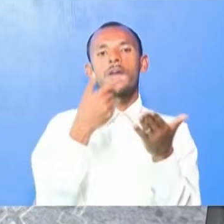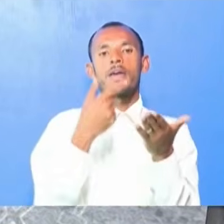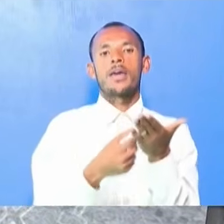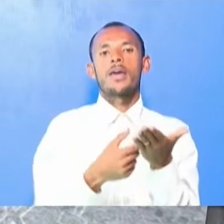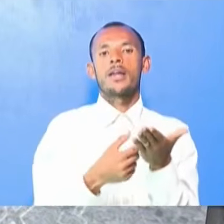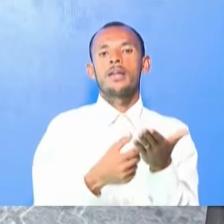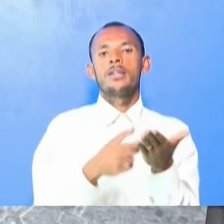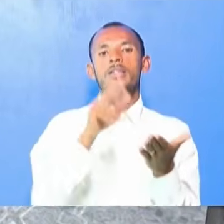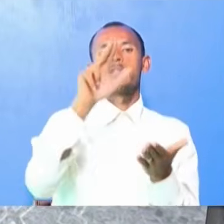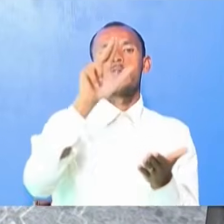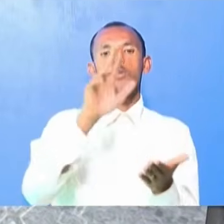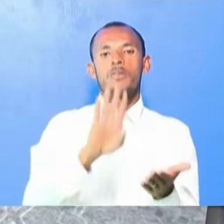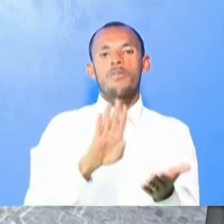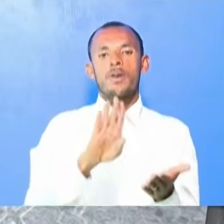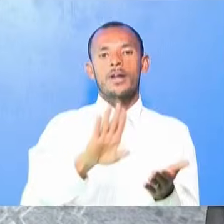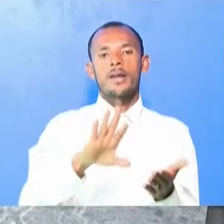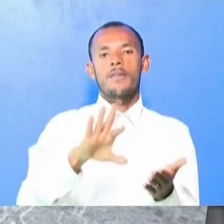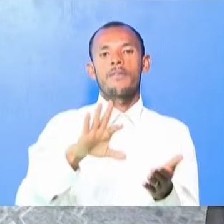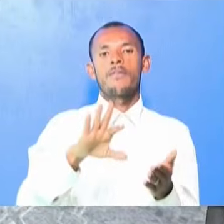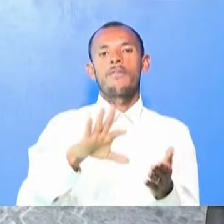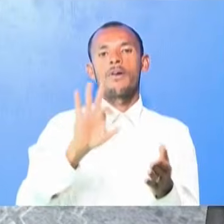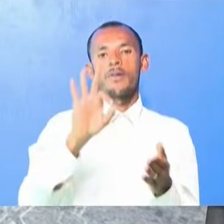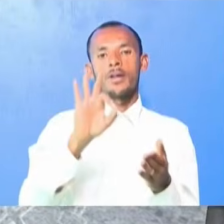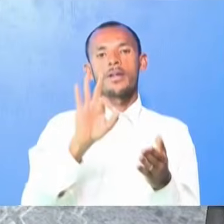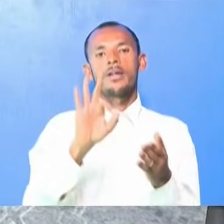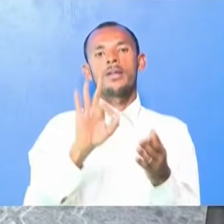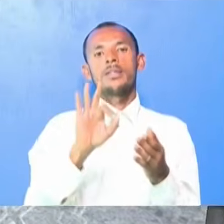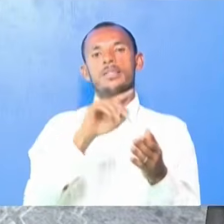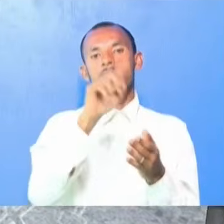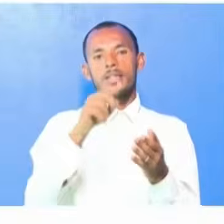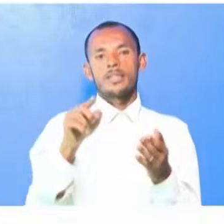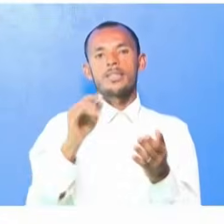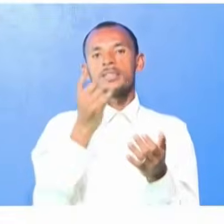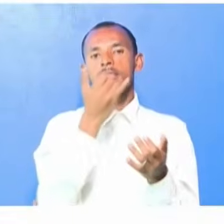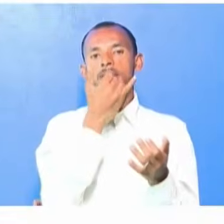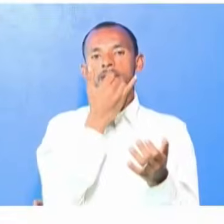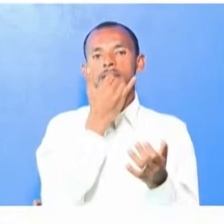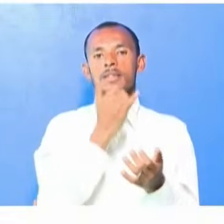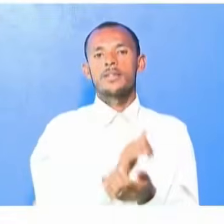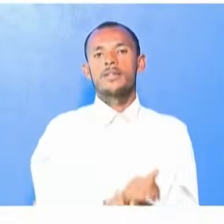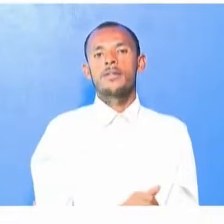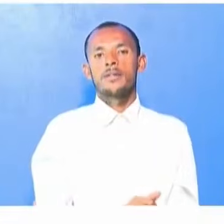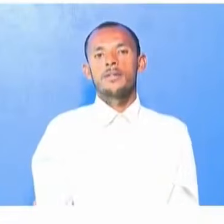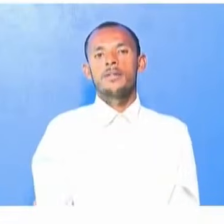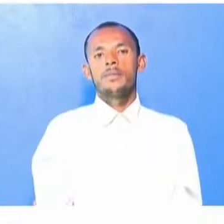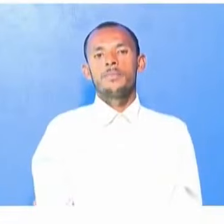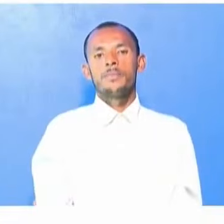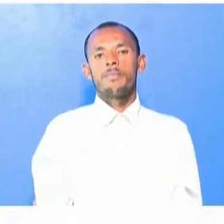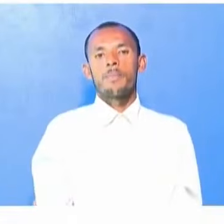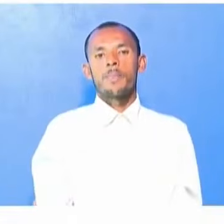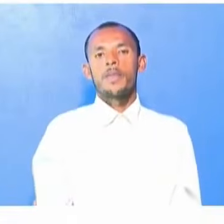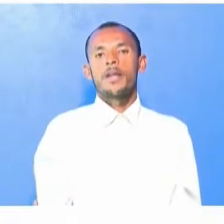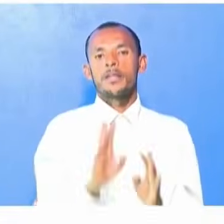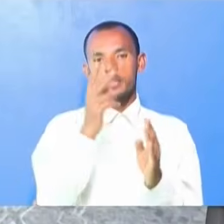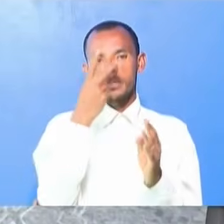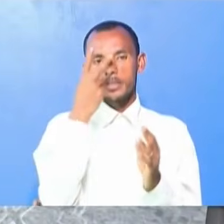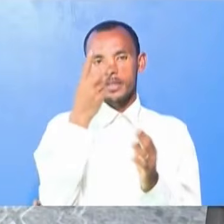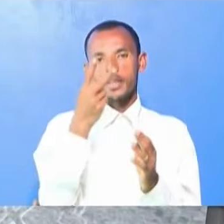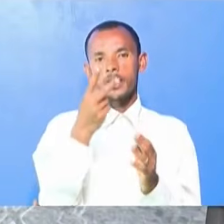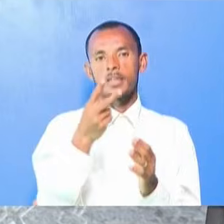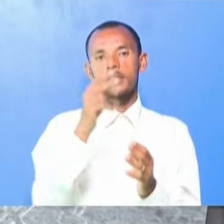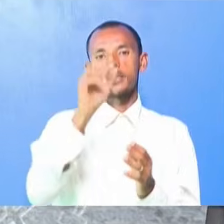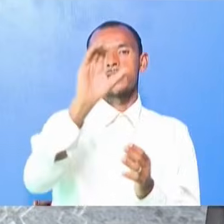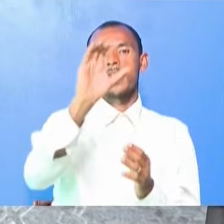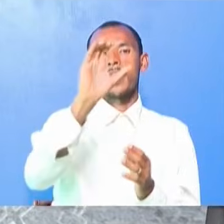says 3/4 is found in Z. This statement is wrong. This statement is wrong. Now, let's see this one.